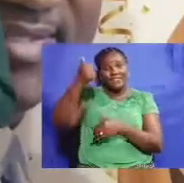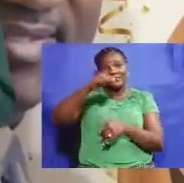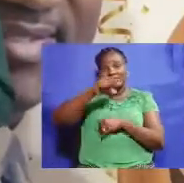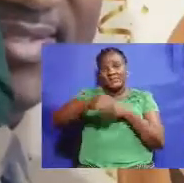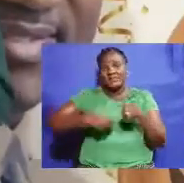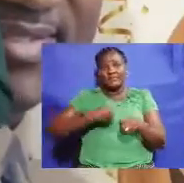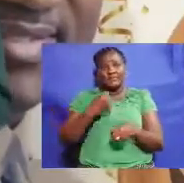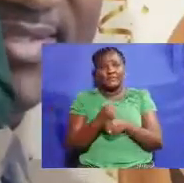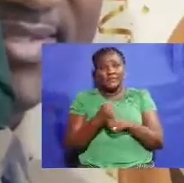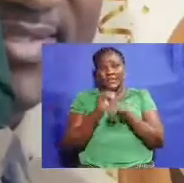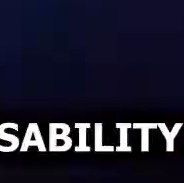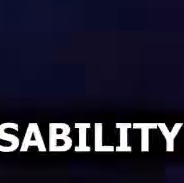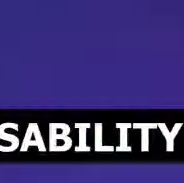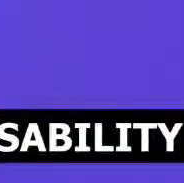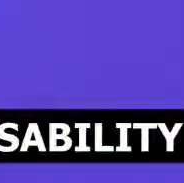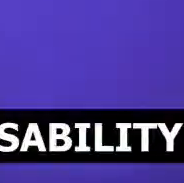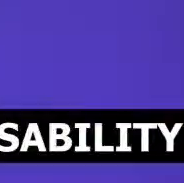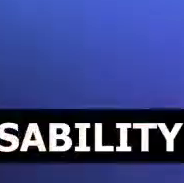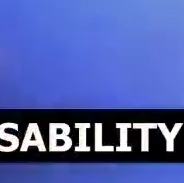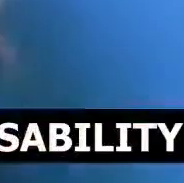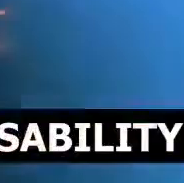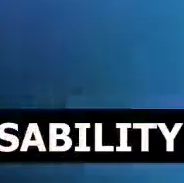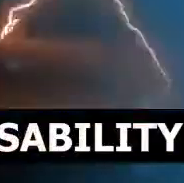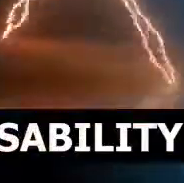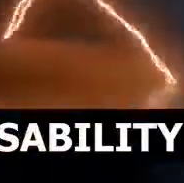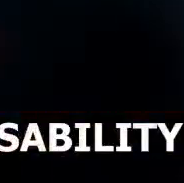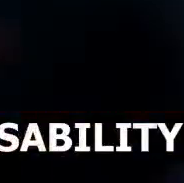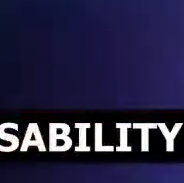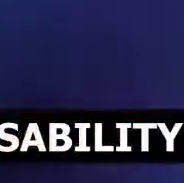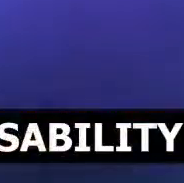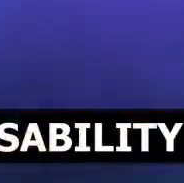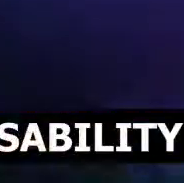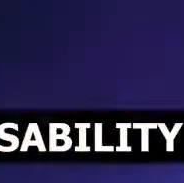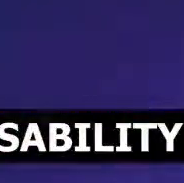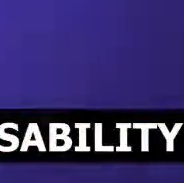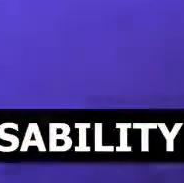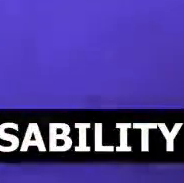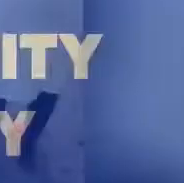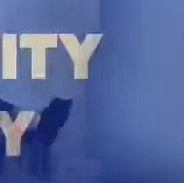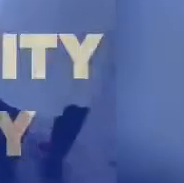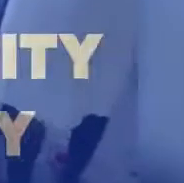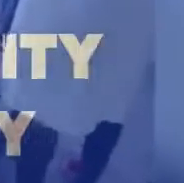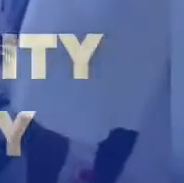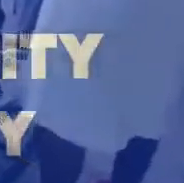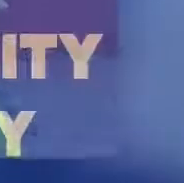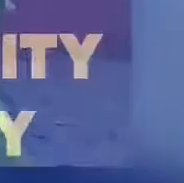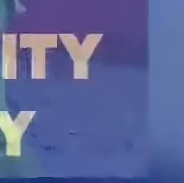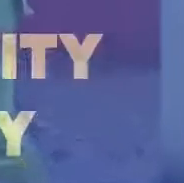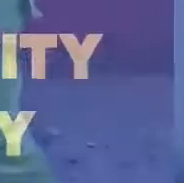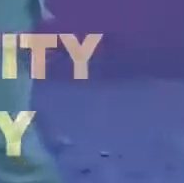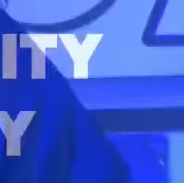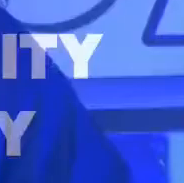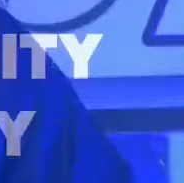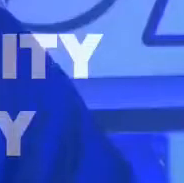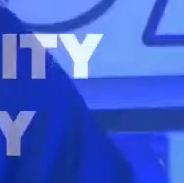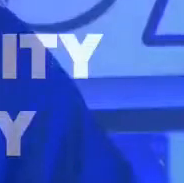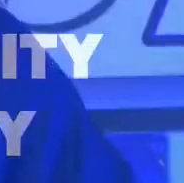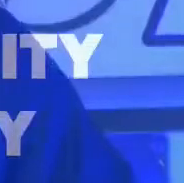years. Stay tuned. H4P, celebrating 10 years of bringing dignity to disability.